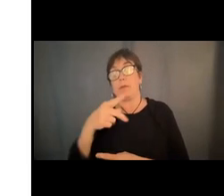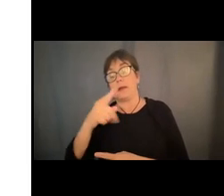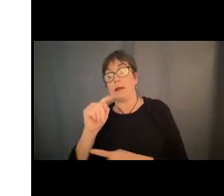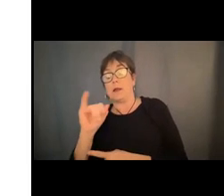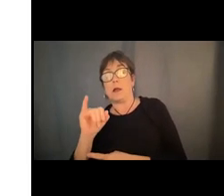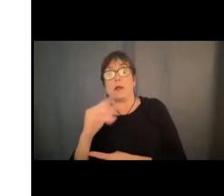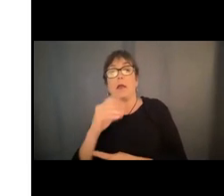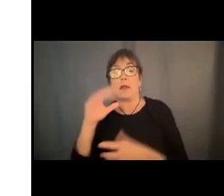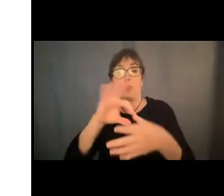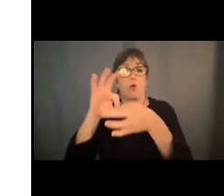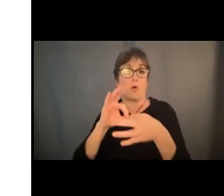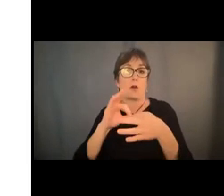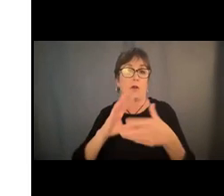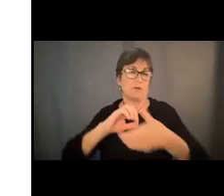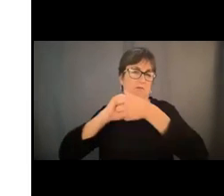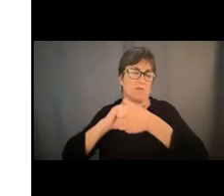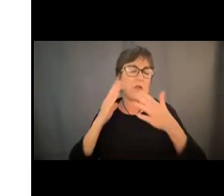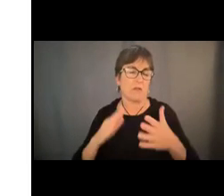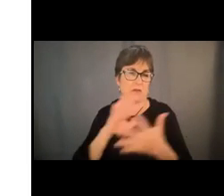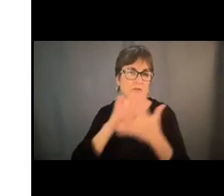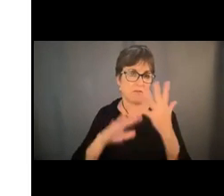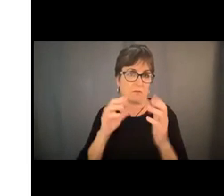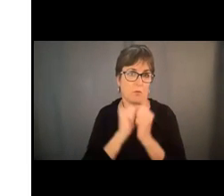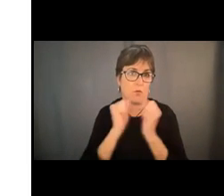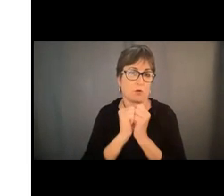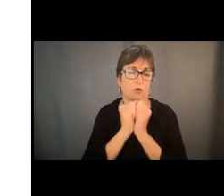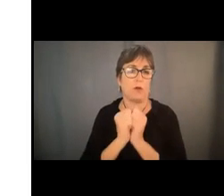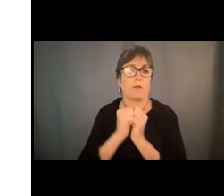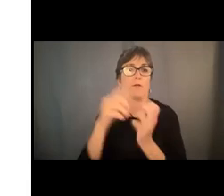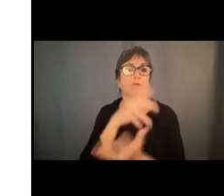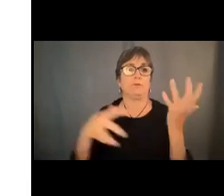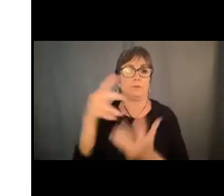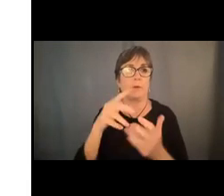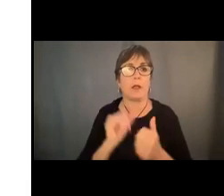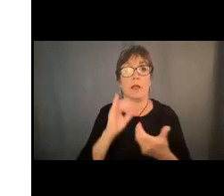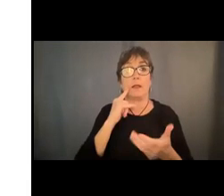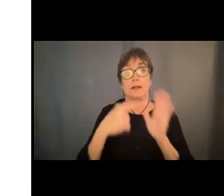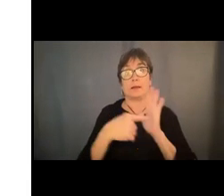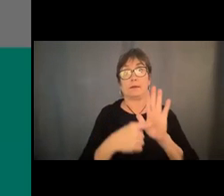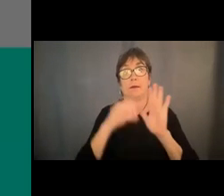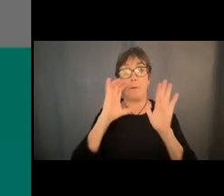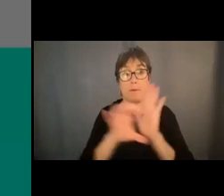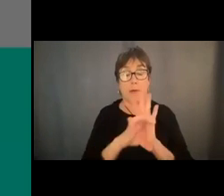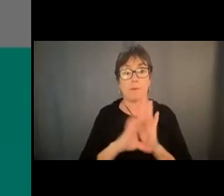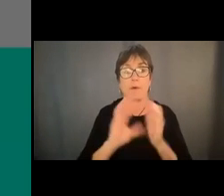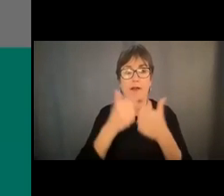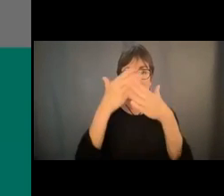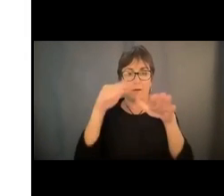country and how the RSA are spread out, how they're divided. We have a